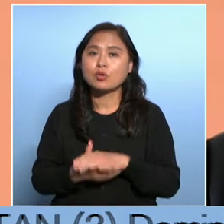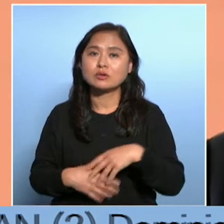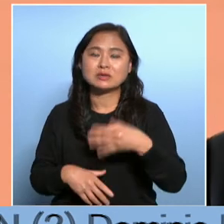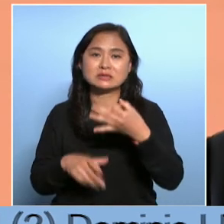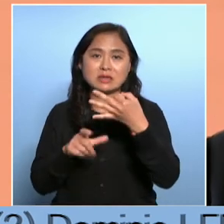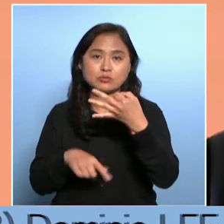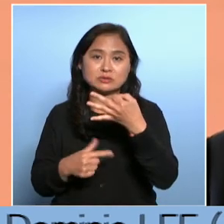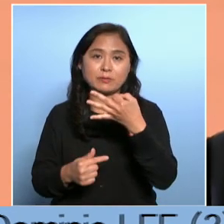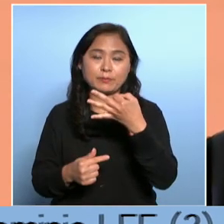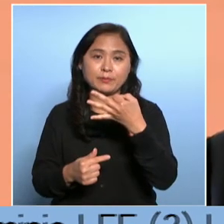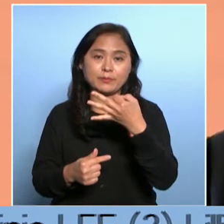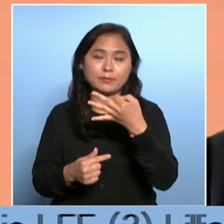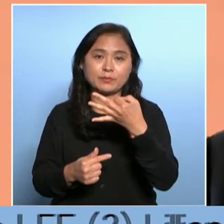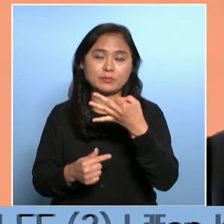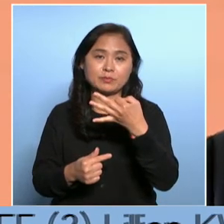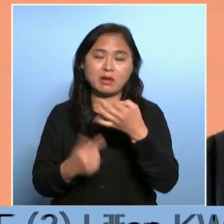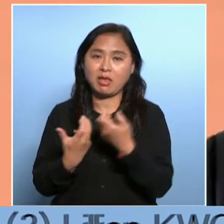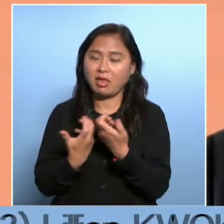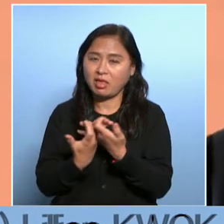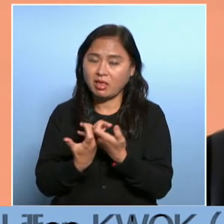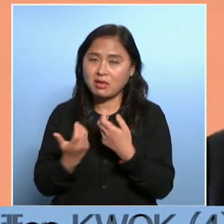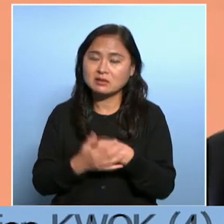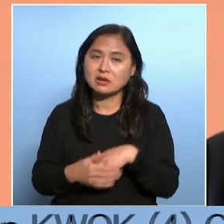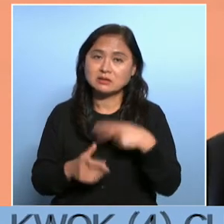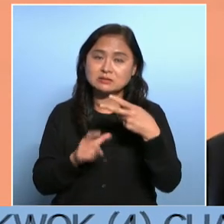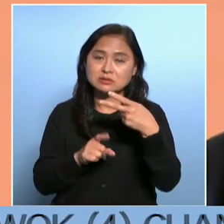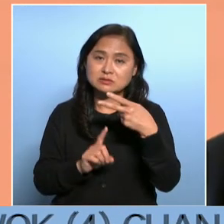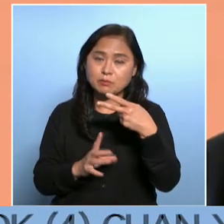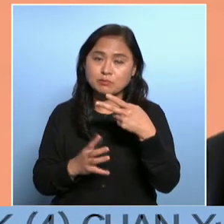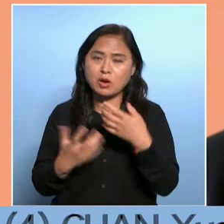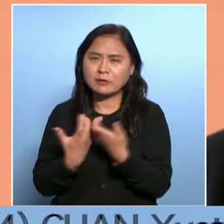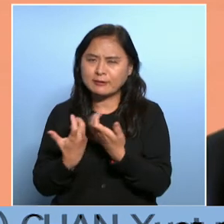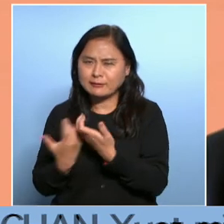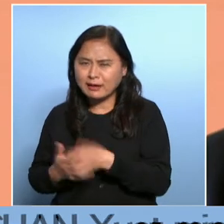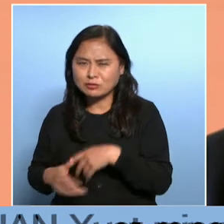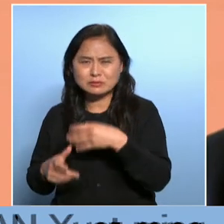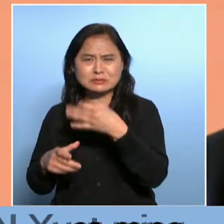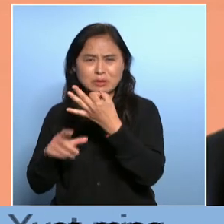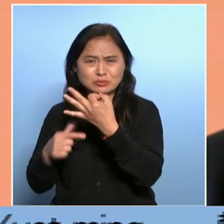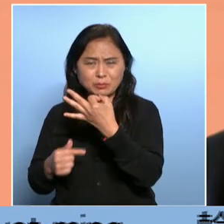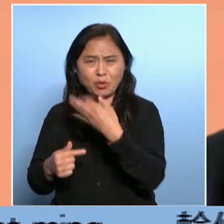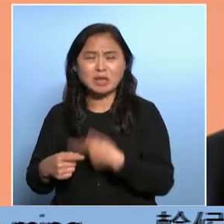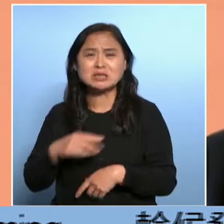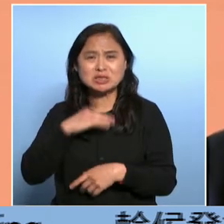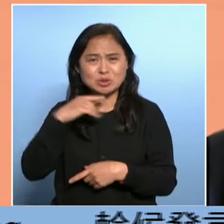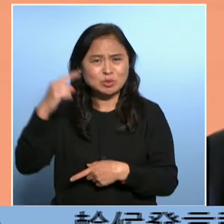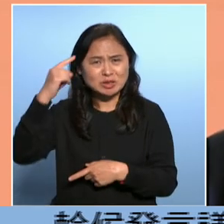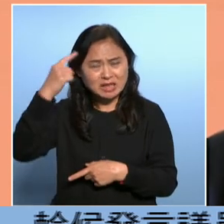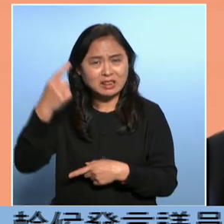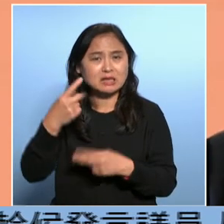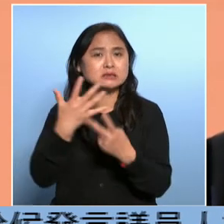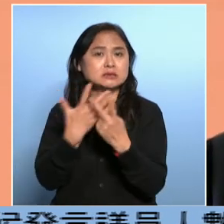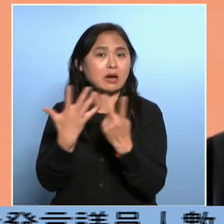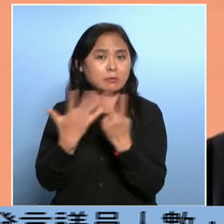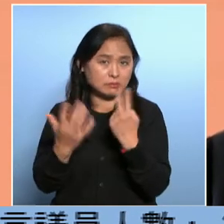the jab, and they can only take the 10th of March. In other words, it took them 25 days in order to get an